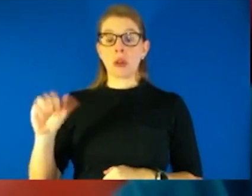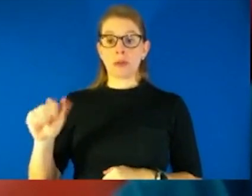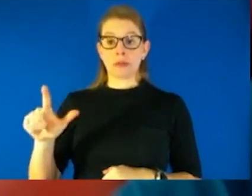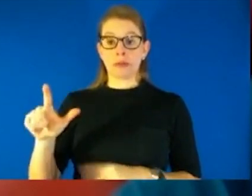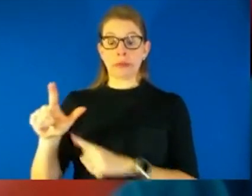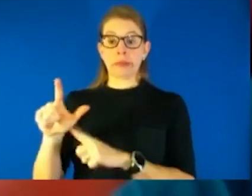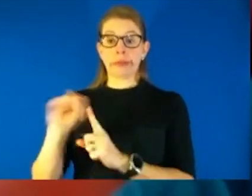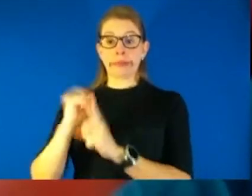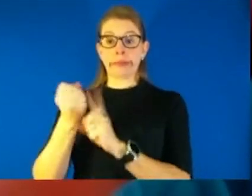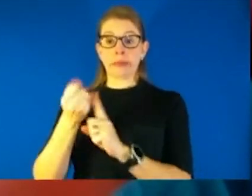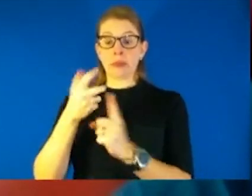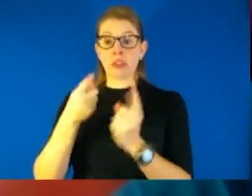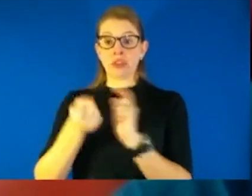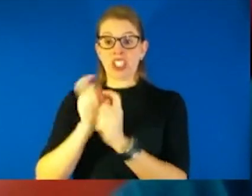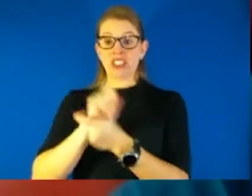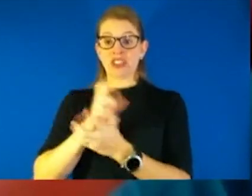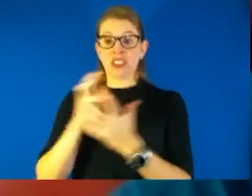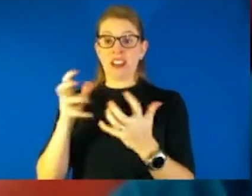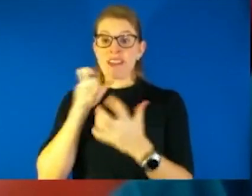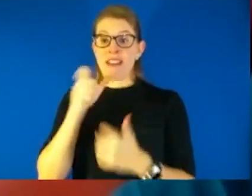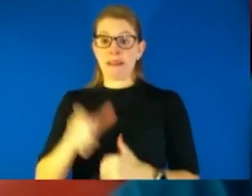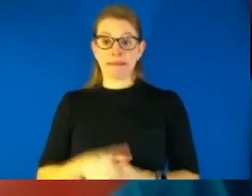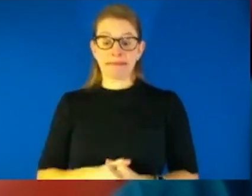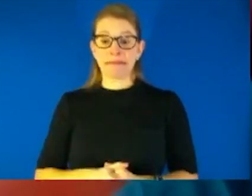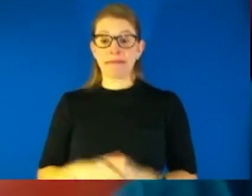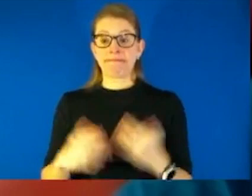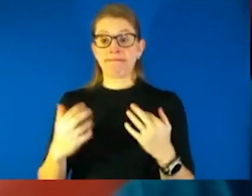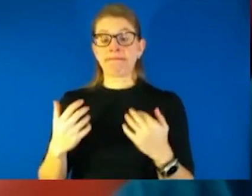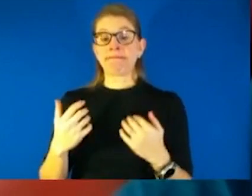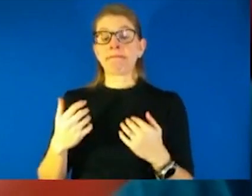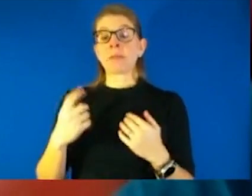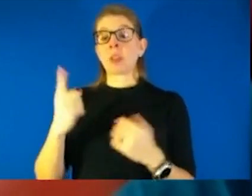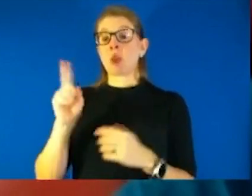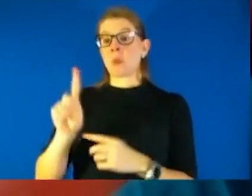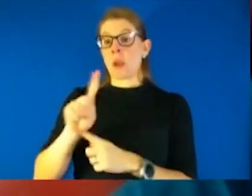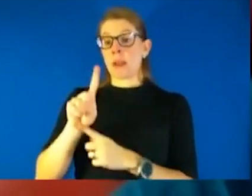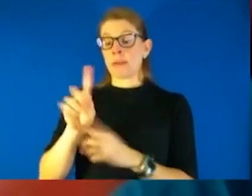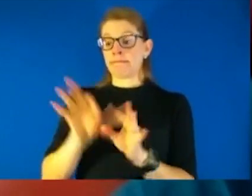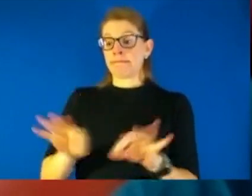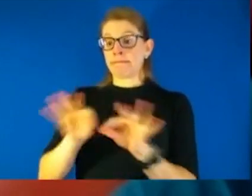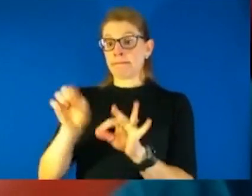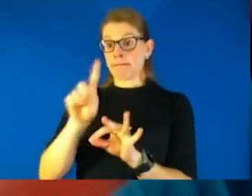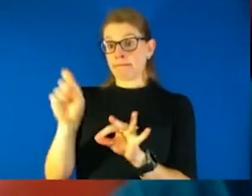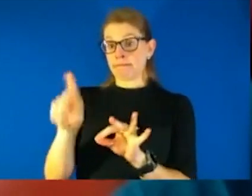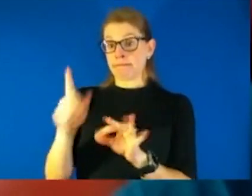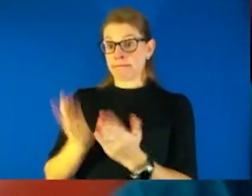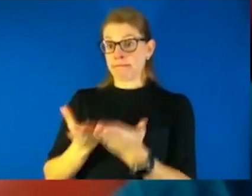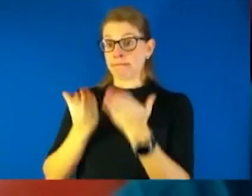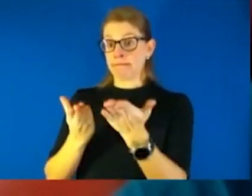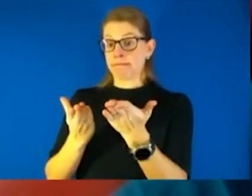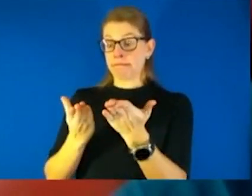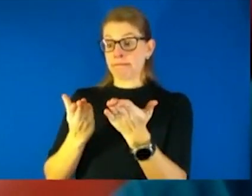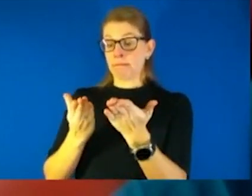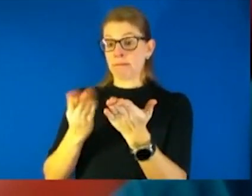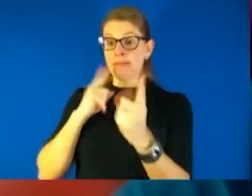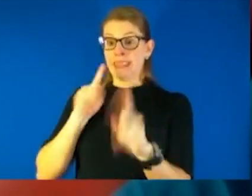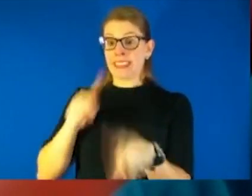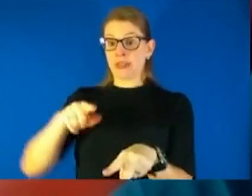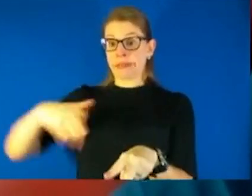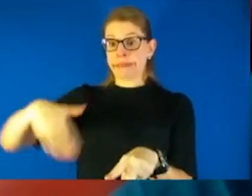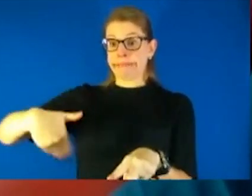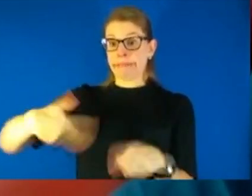much. But we have to wait. One important question we have not answered will